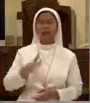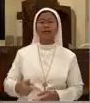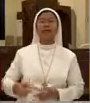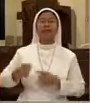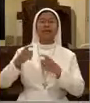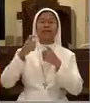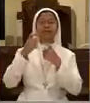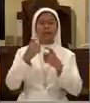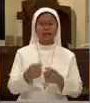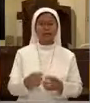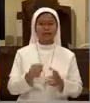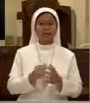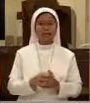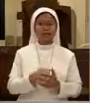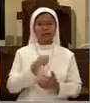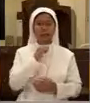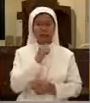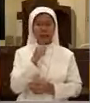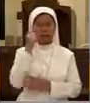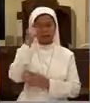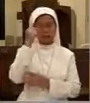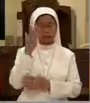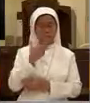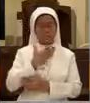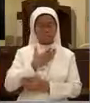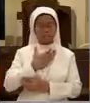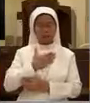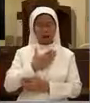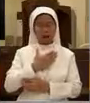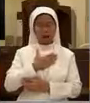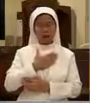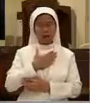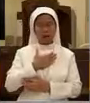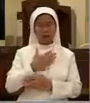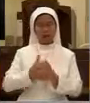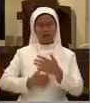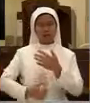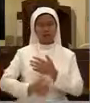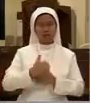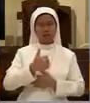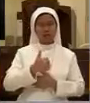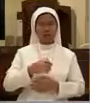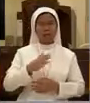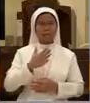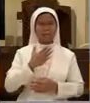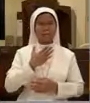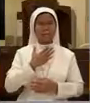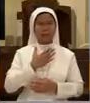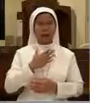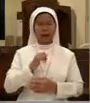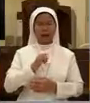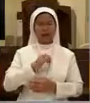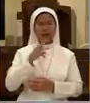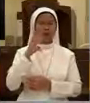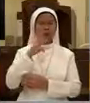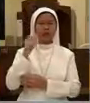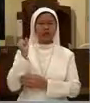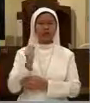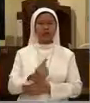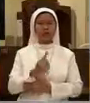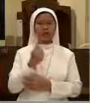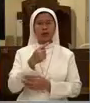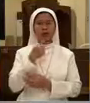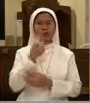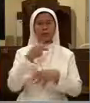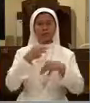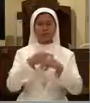a product of my achievement. I should not say, I was the one who made